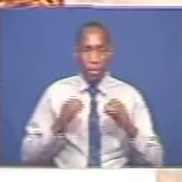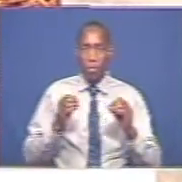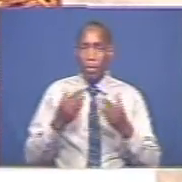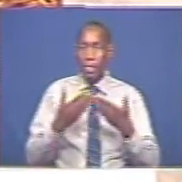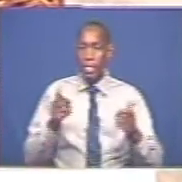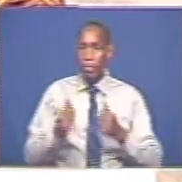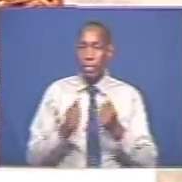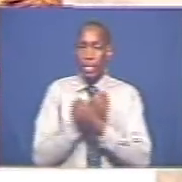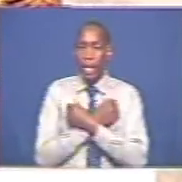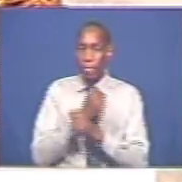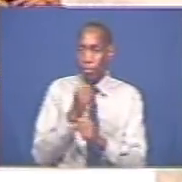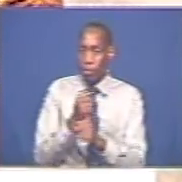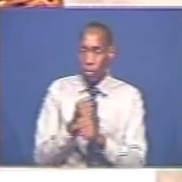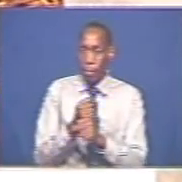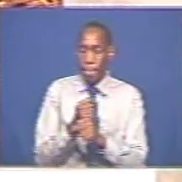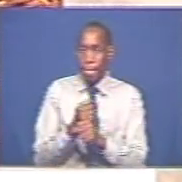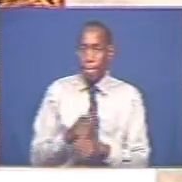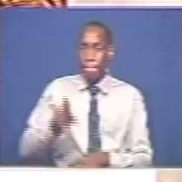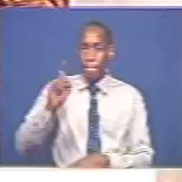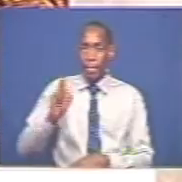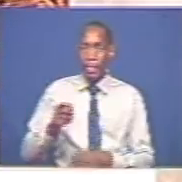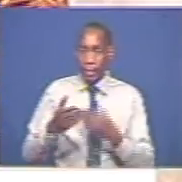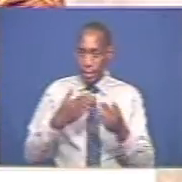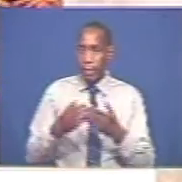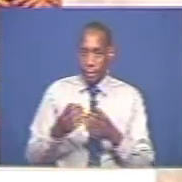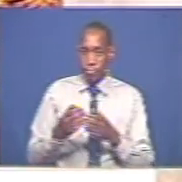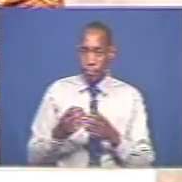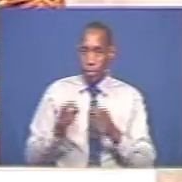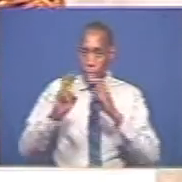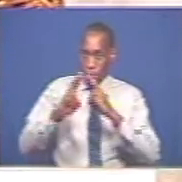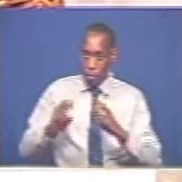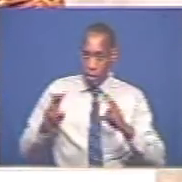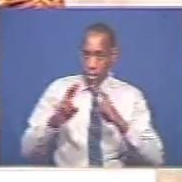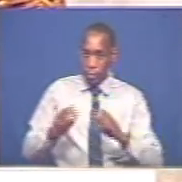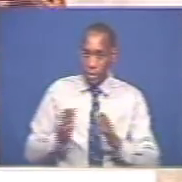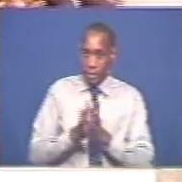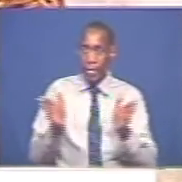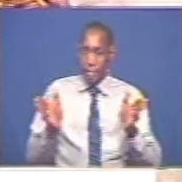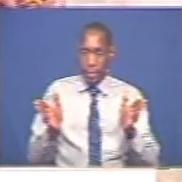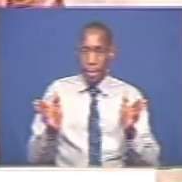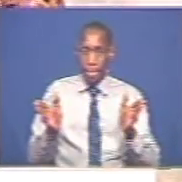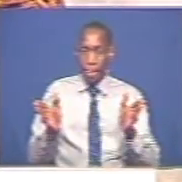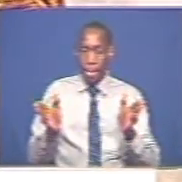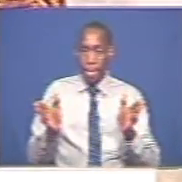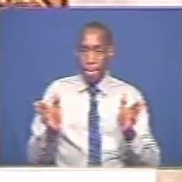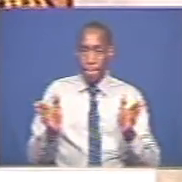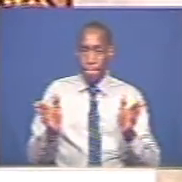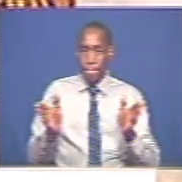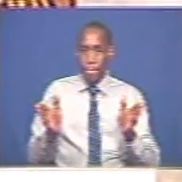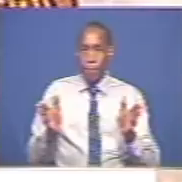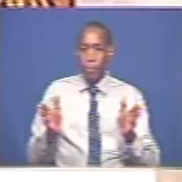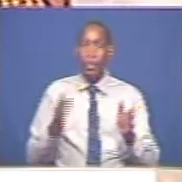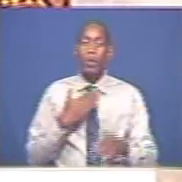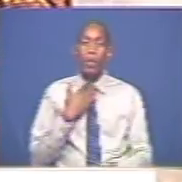you love to do, mm-hmm. that must be a sign to look out for. And generally, that kind of wanting to